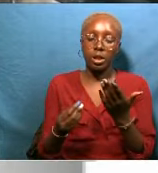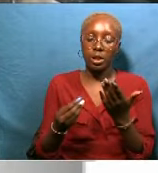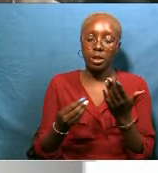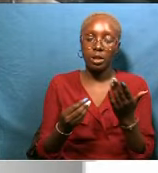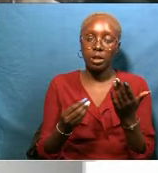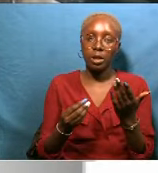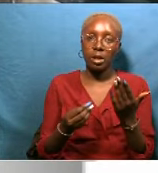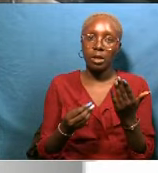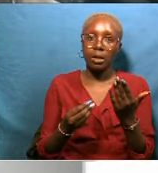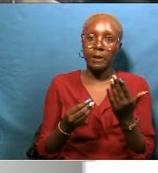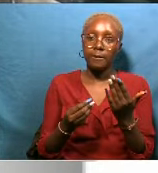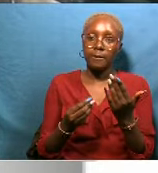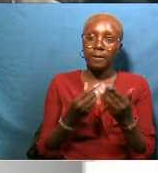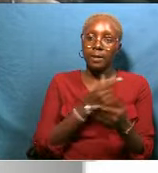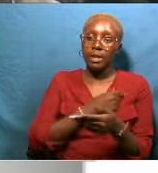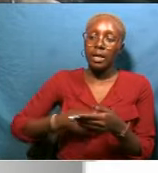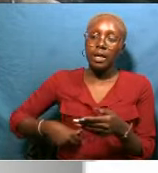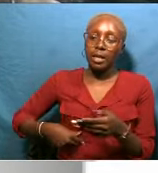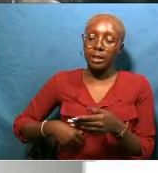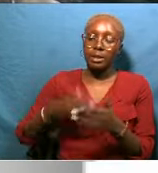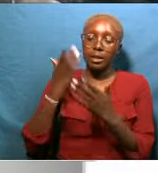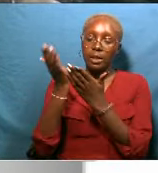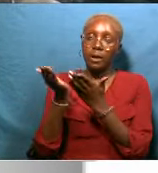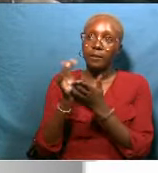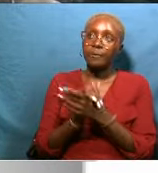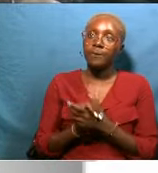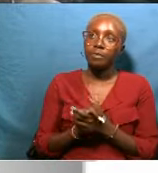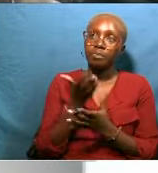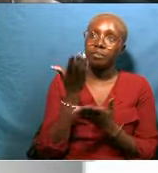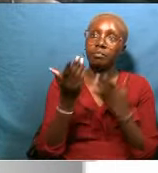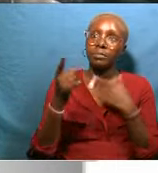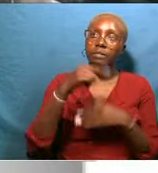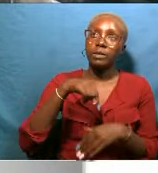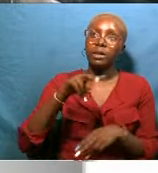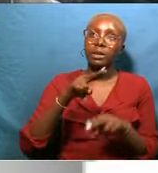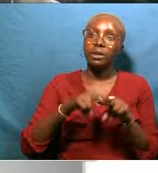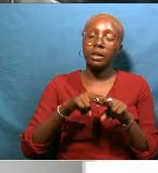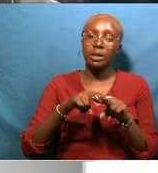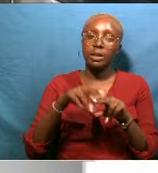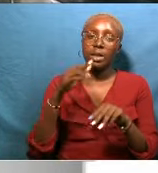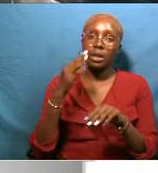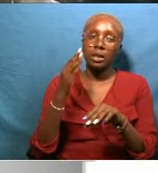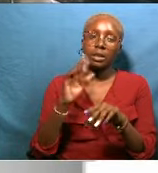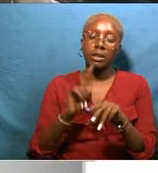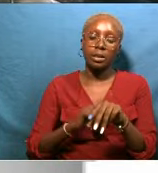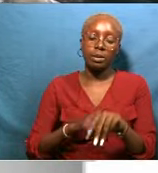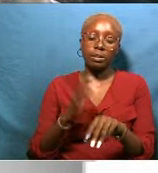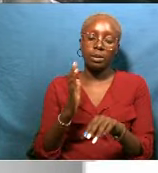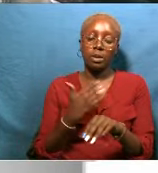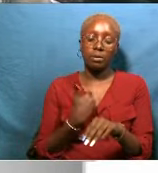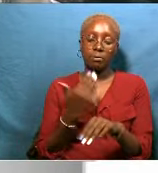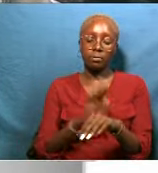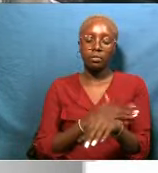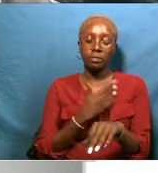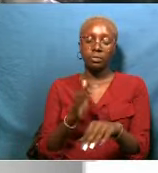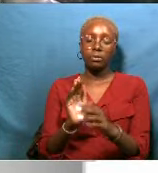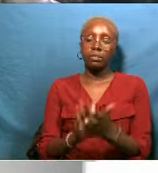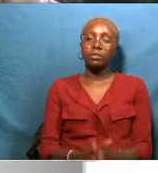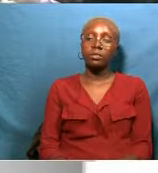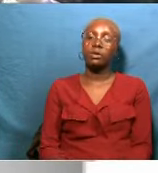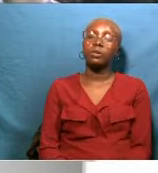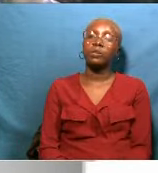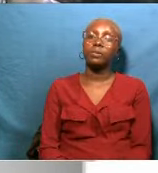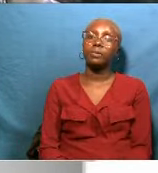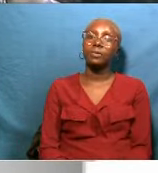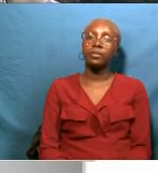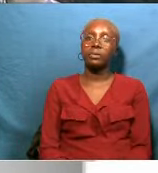us, so the bags will pass around. May we sit as the choir ministers to us as we worship the Lord with our gifts.